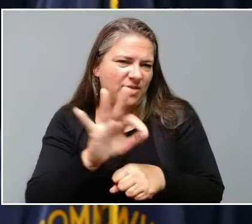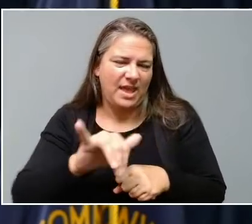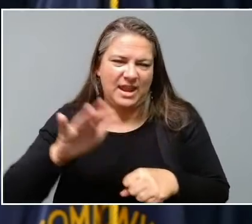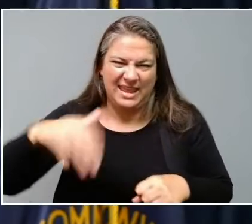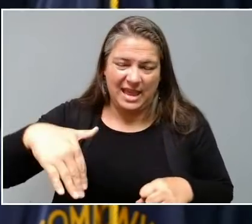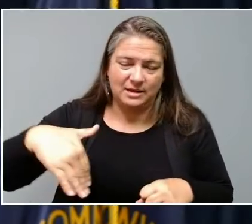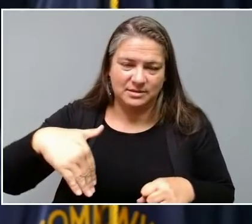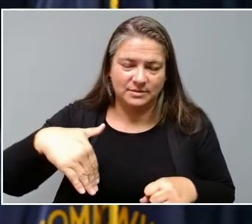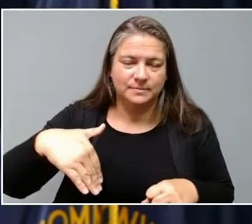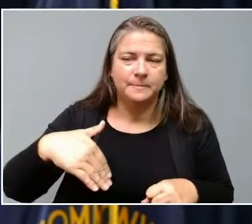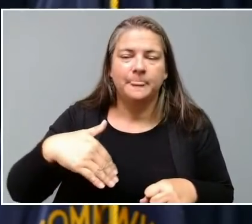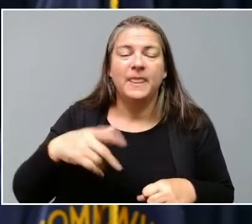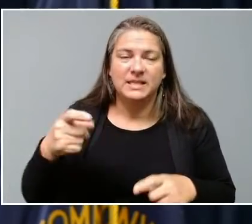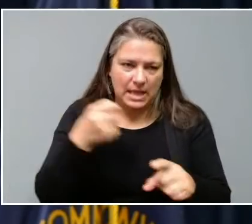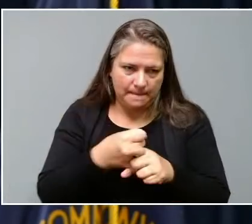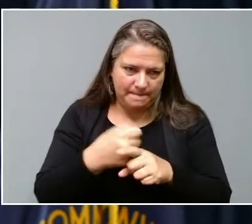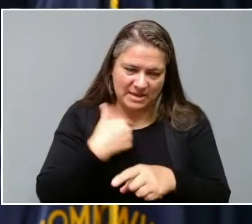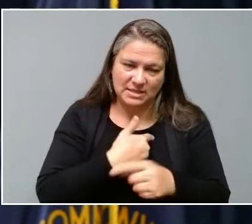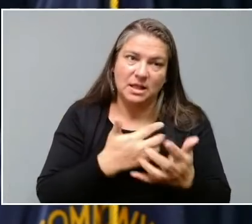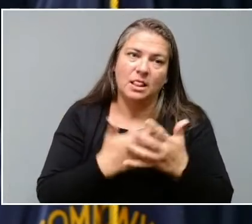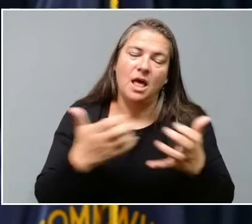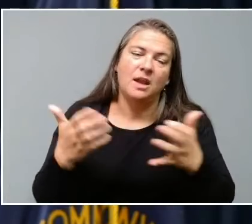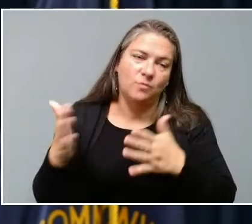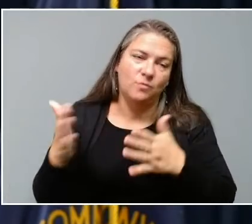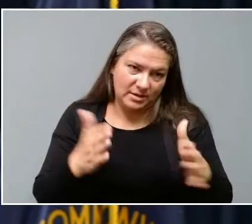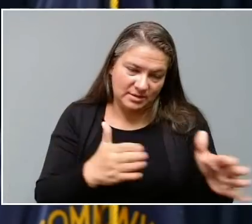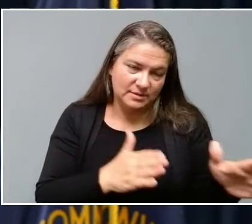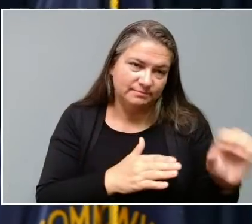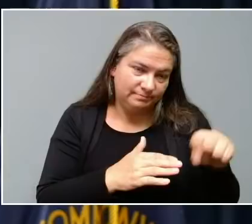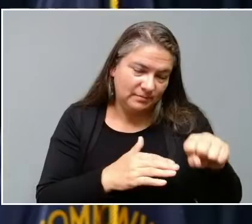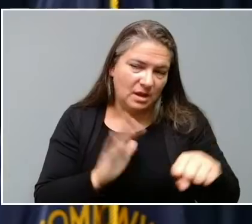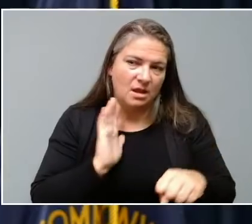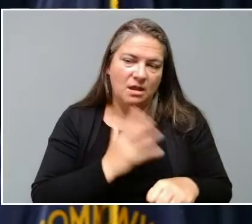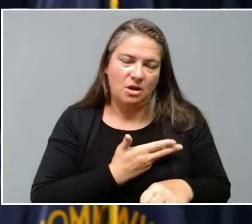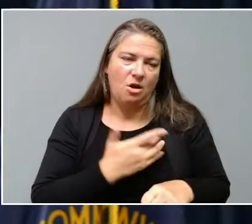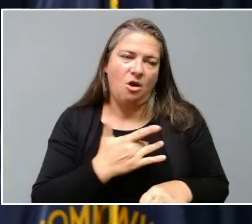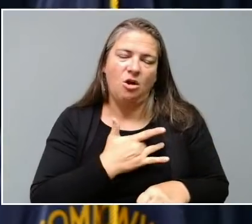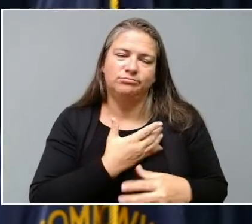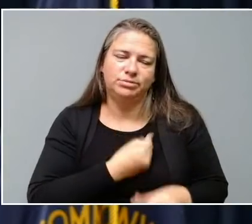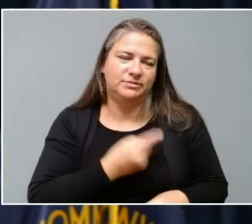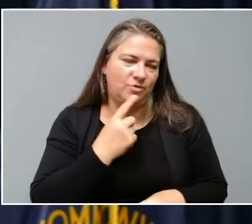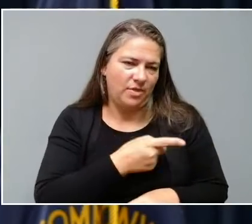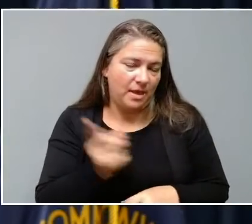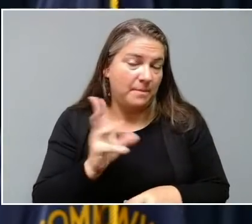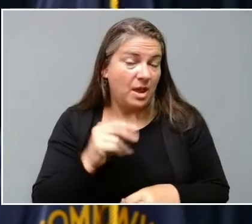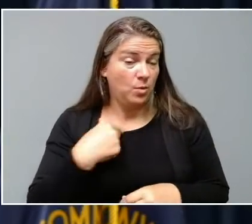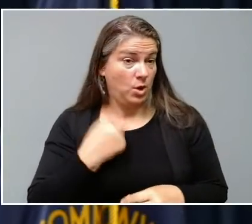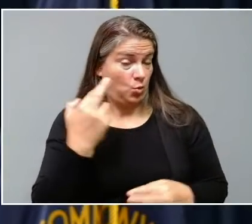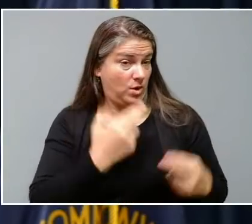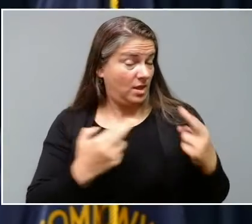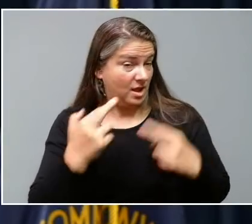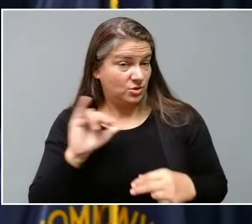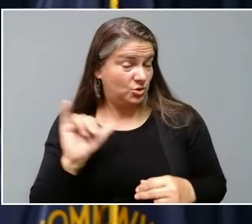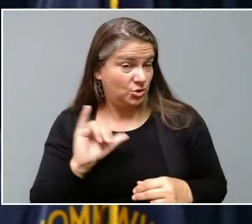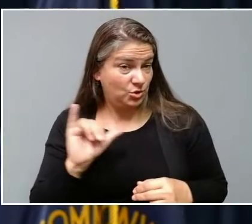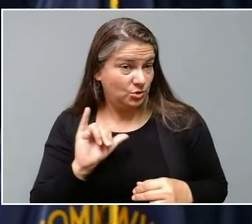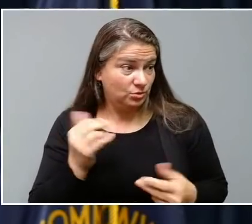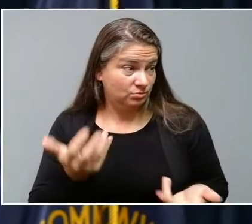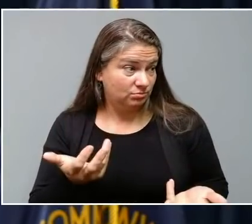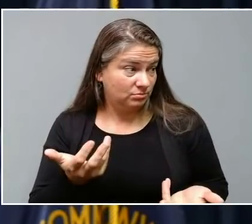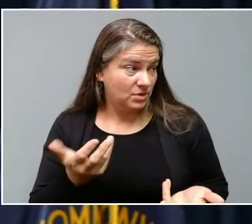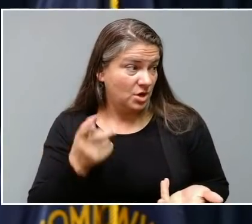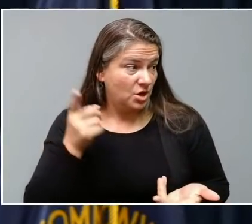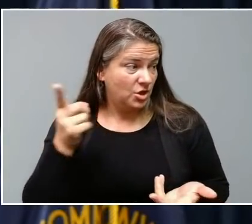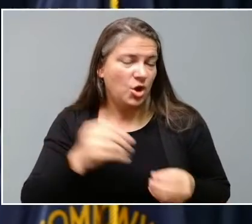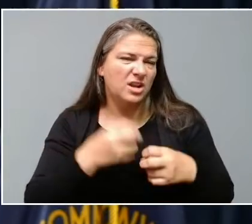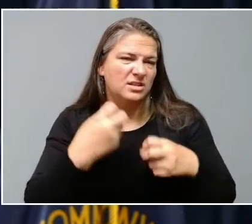that it's impacting us in a lot of other ways, and our heart goes out to them. And then we also realize that they're in a tough